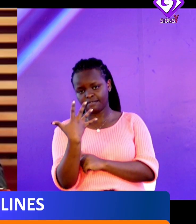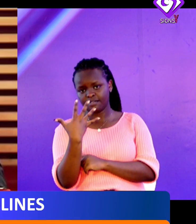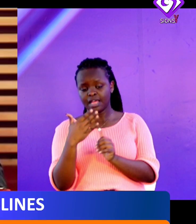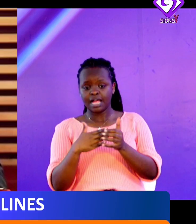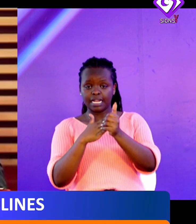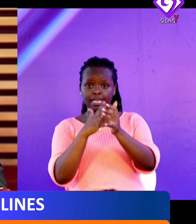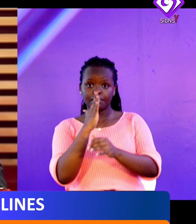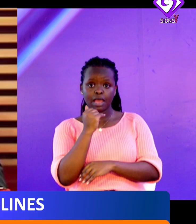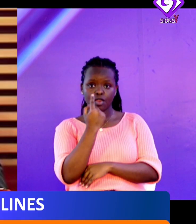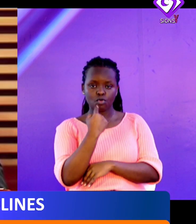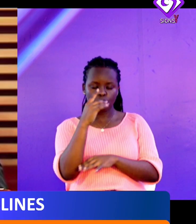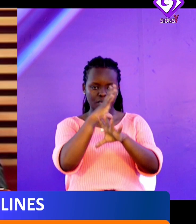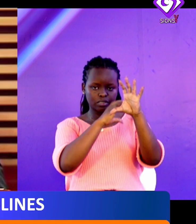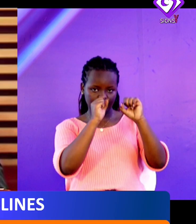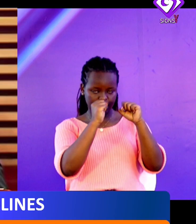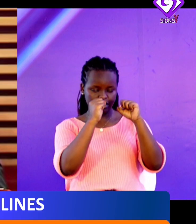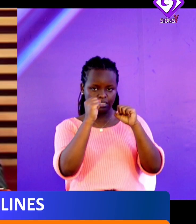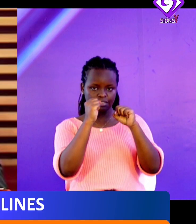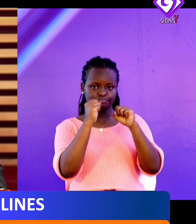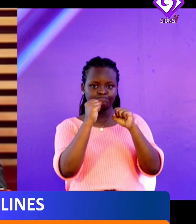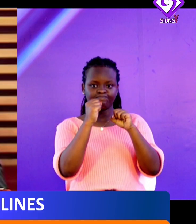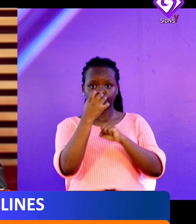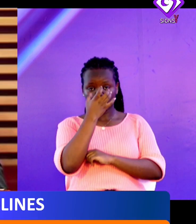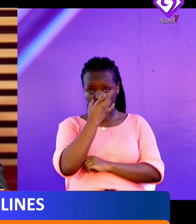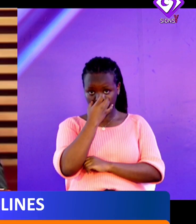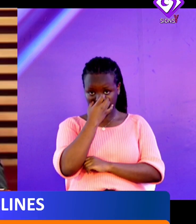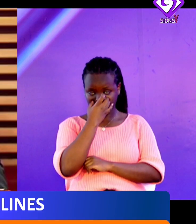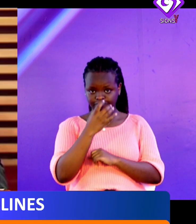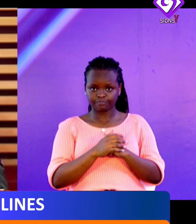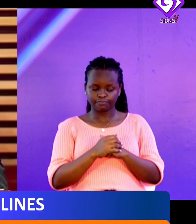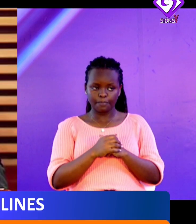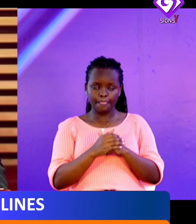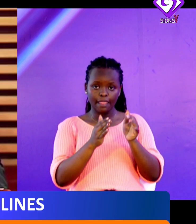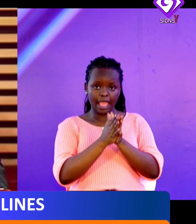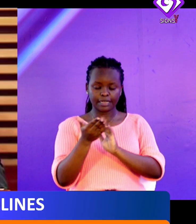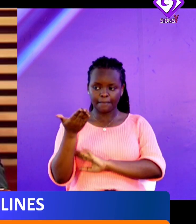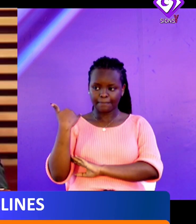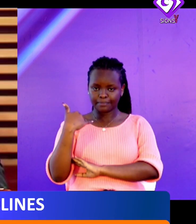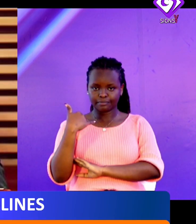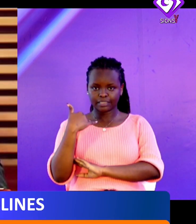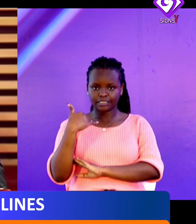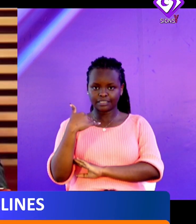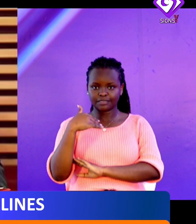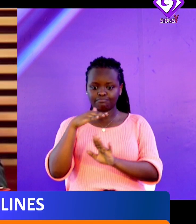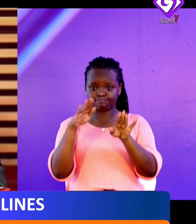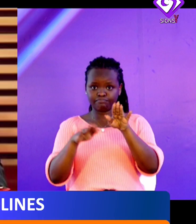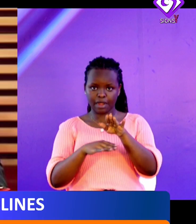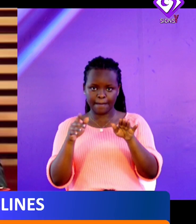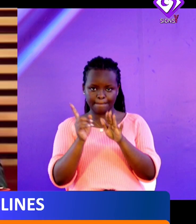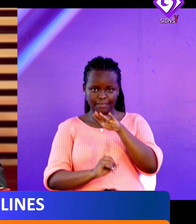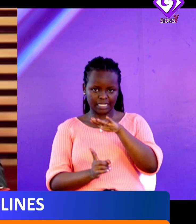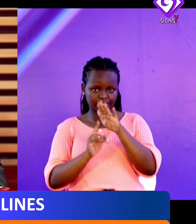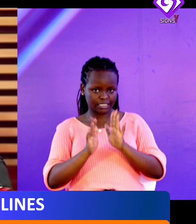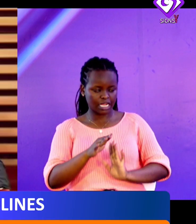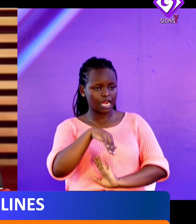His Excellency the President, Dr. William Samoei Ruto, and the former Prime Minister, the Right Honorable Raila